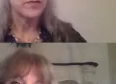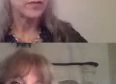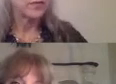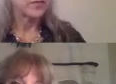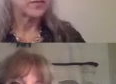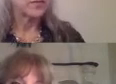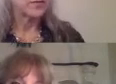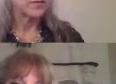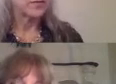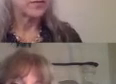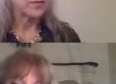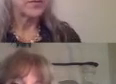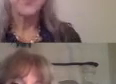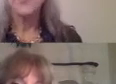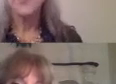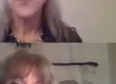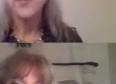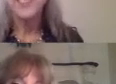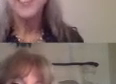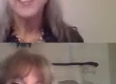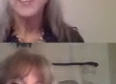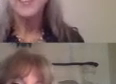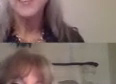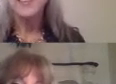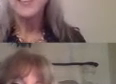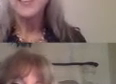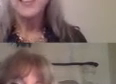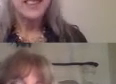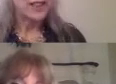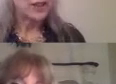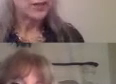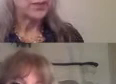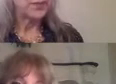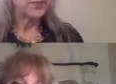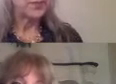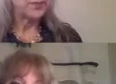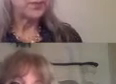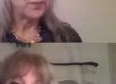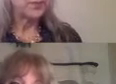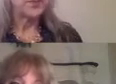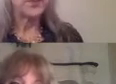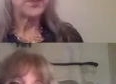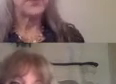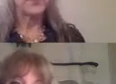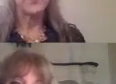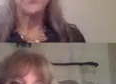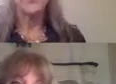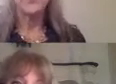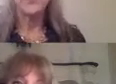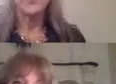was, or still is, but would have been open to the public and sparkling in our galleries and at the Pittsburgh Ballet